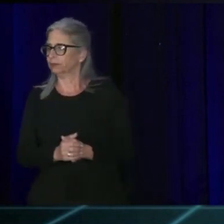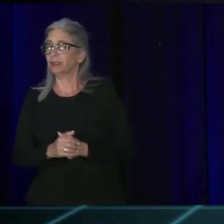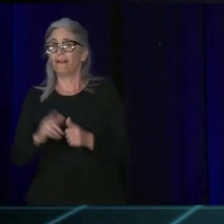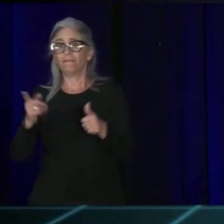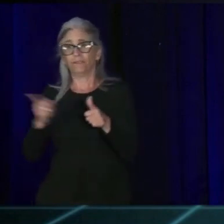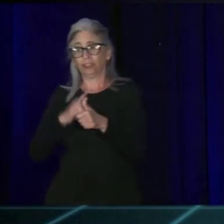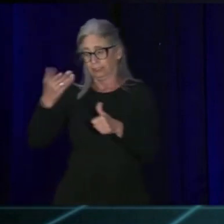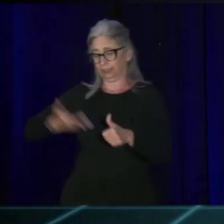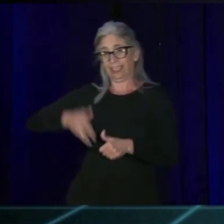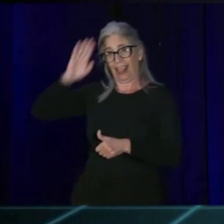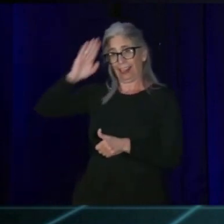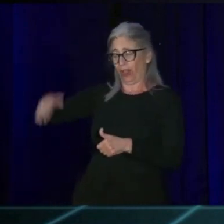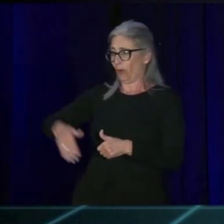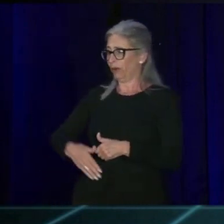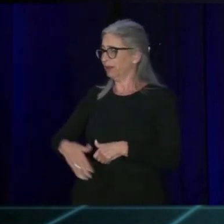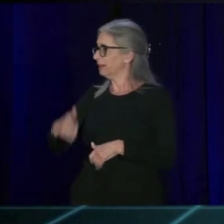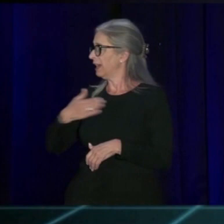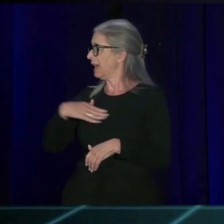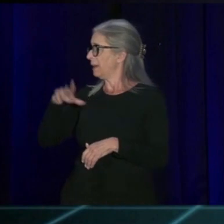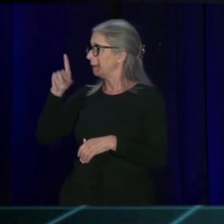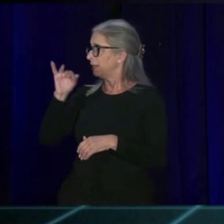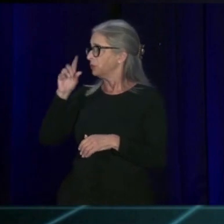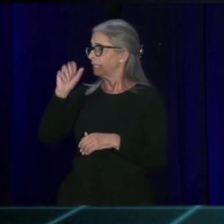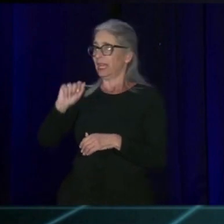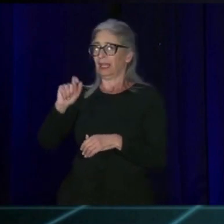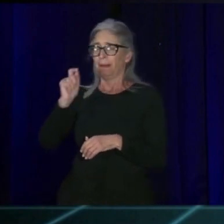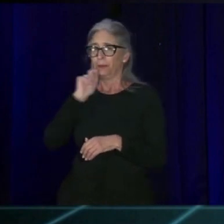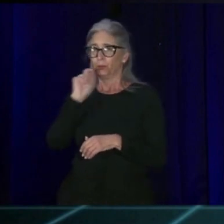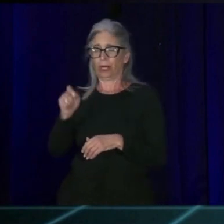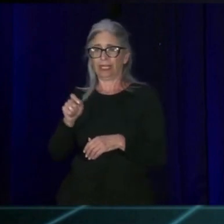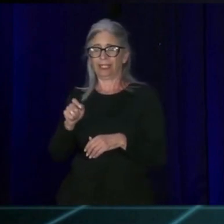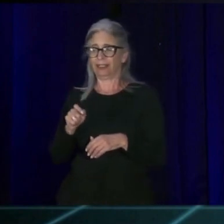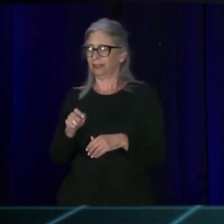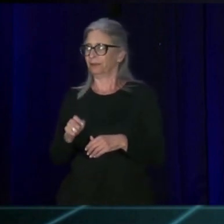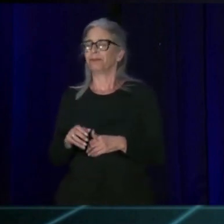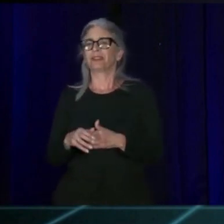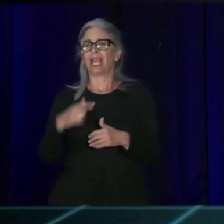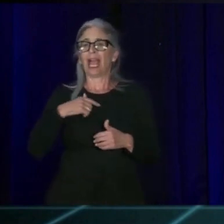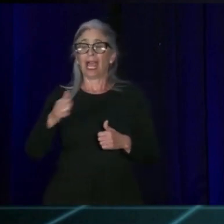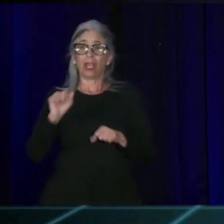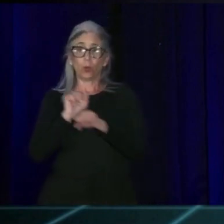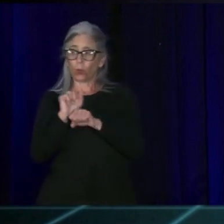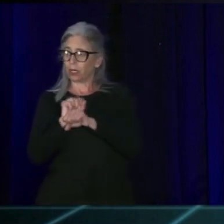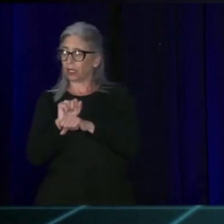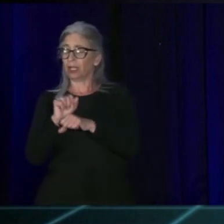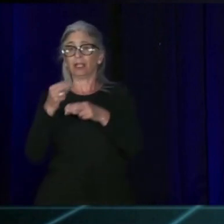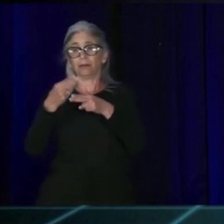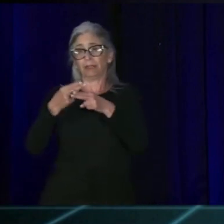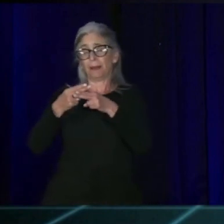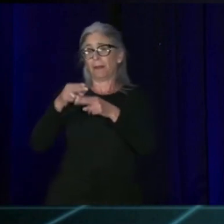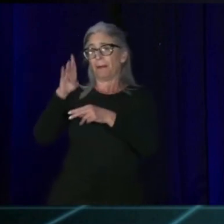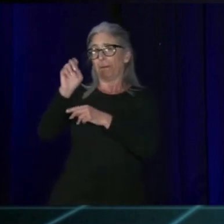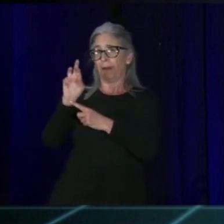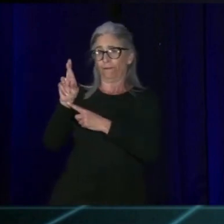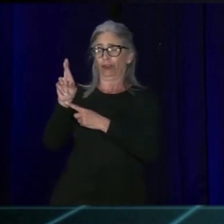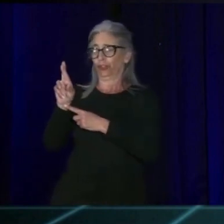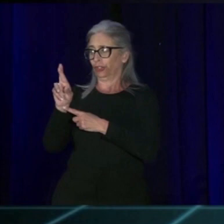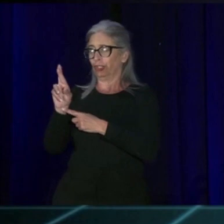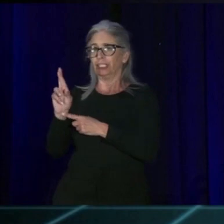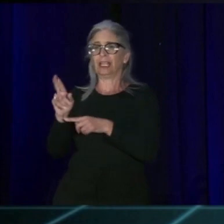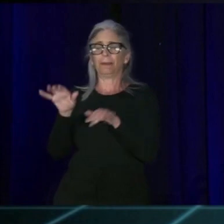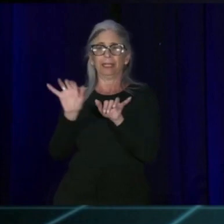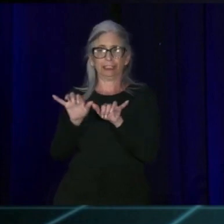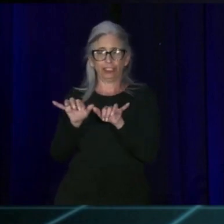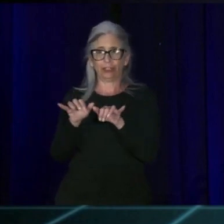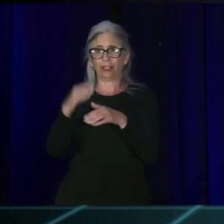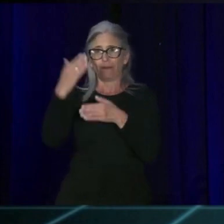Hello, my name is Kateryna. I'm Ukrainian, living in Estonia. I work at a company called Buffer as an engineering manager leading the front-end